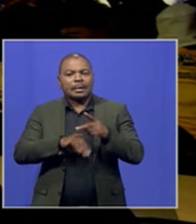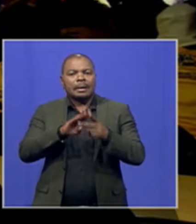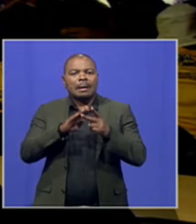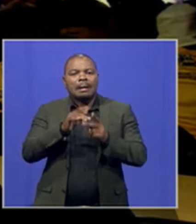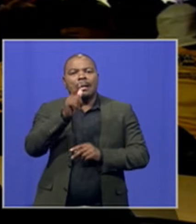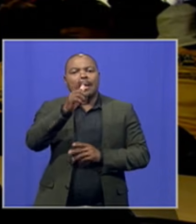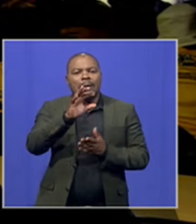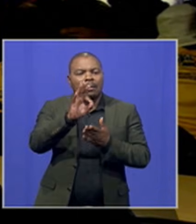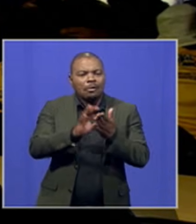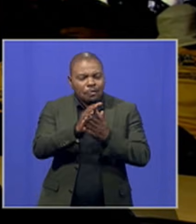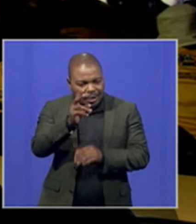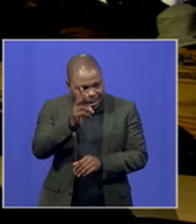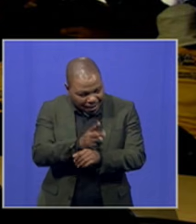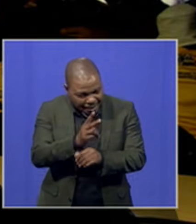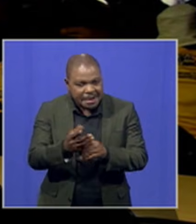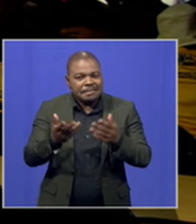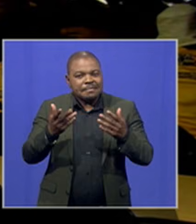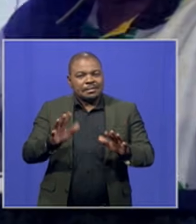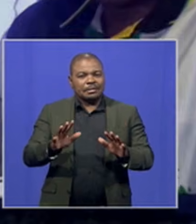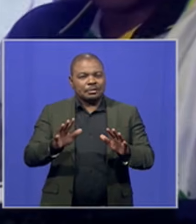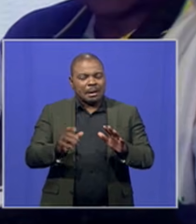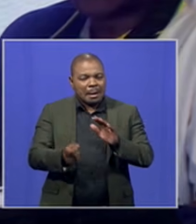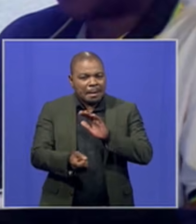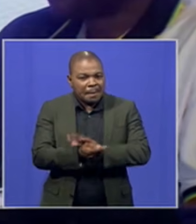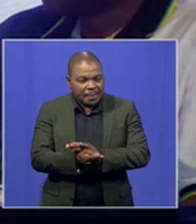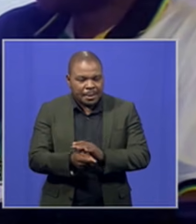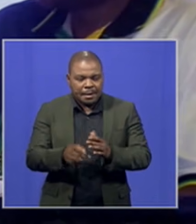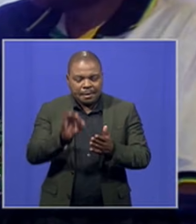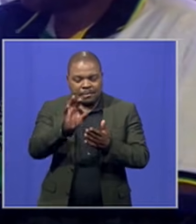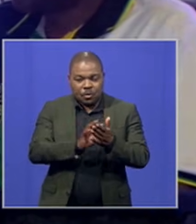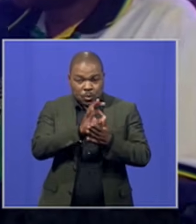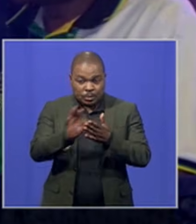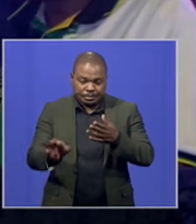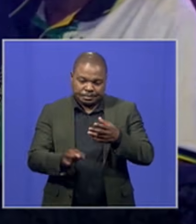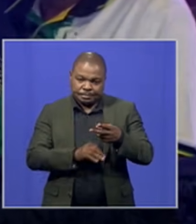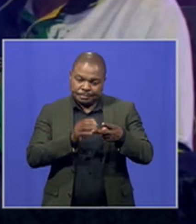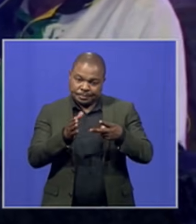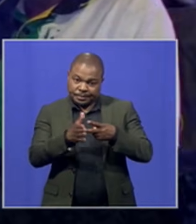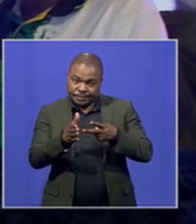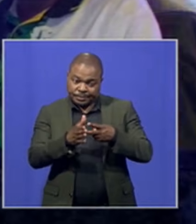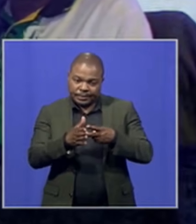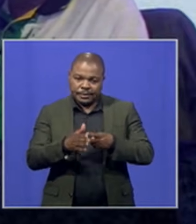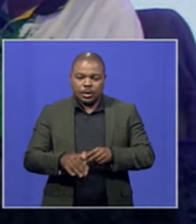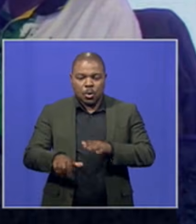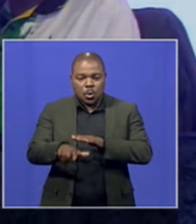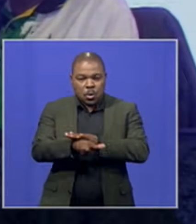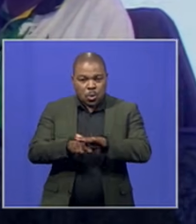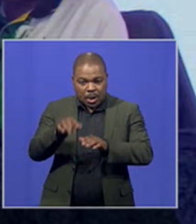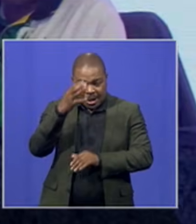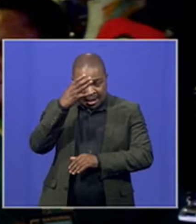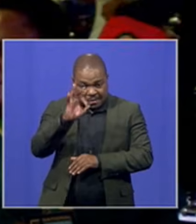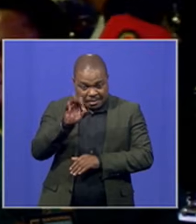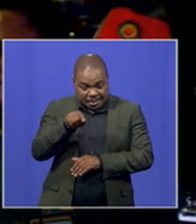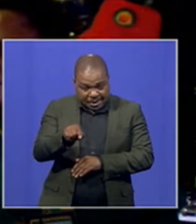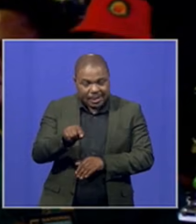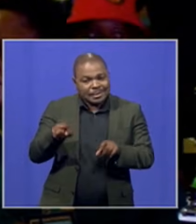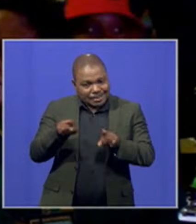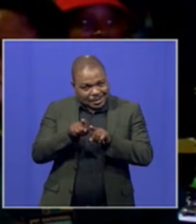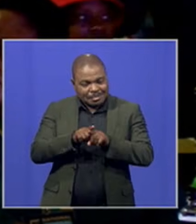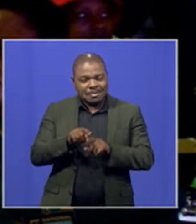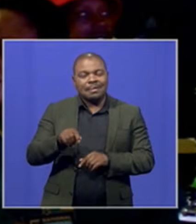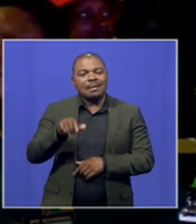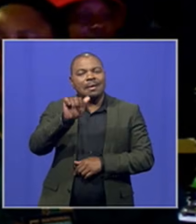ho bile le nako moo nakong eo ho nong ho kgethwa lekala lena la local government mo ANC la